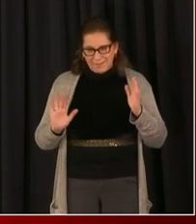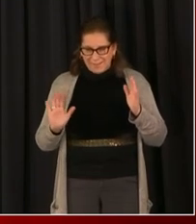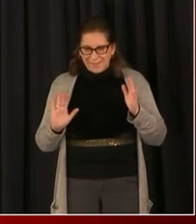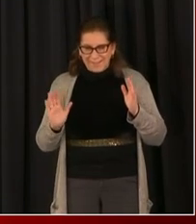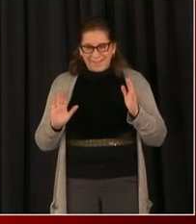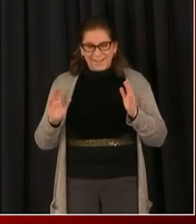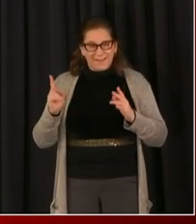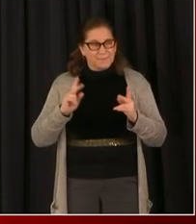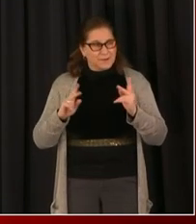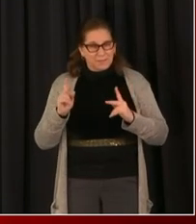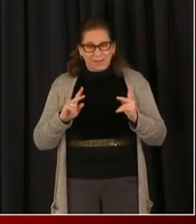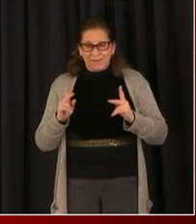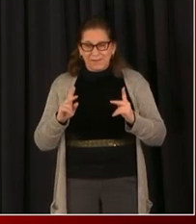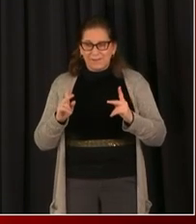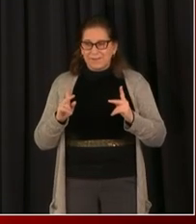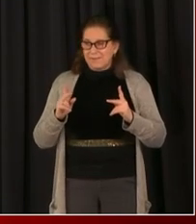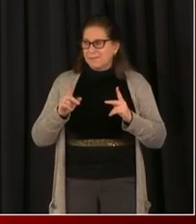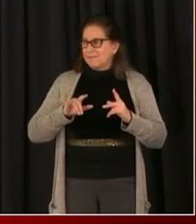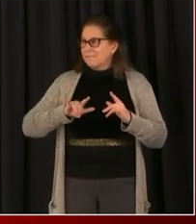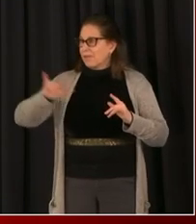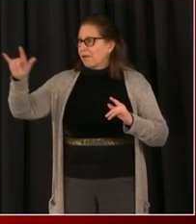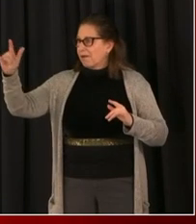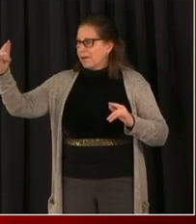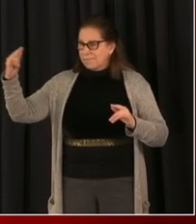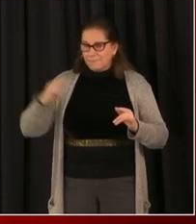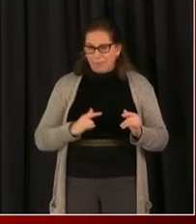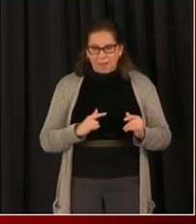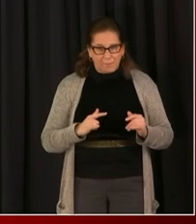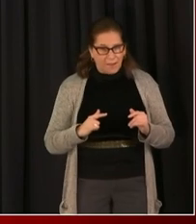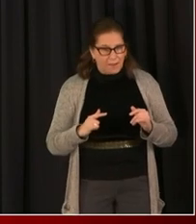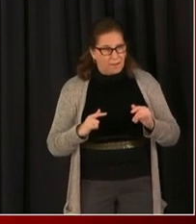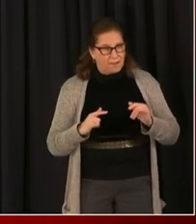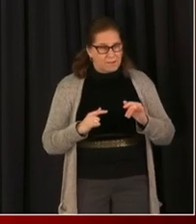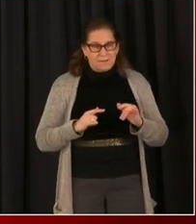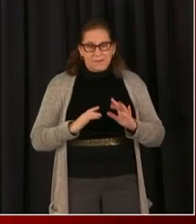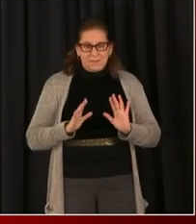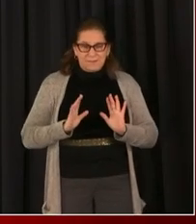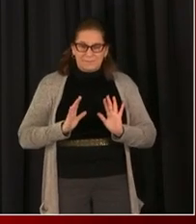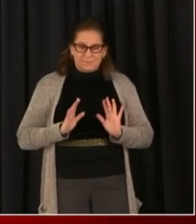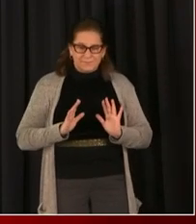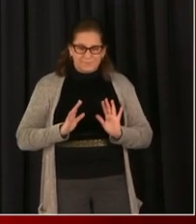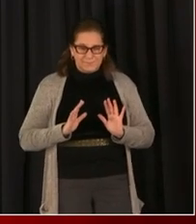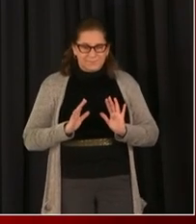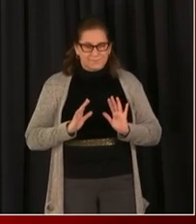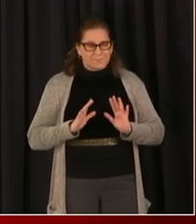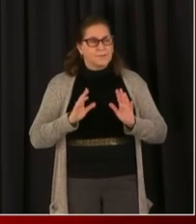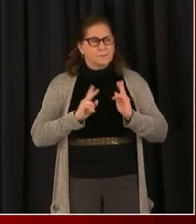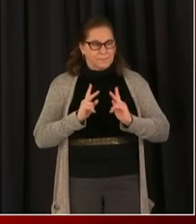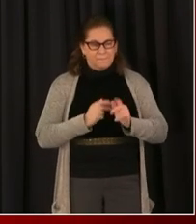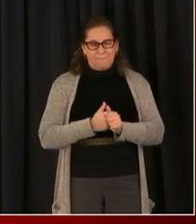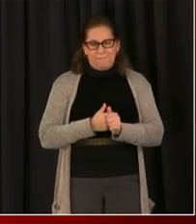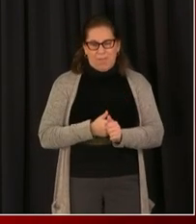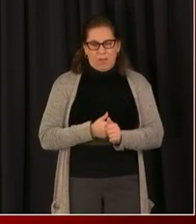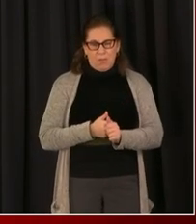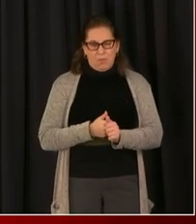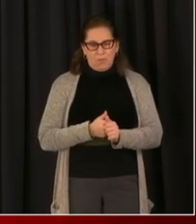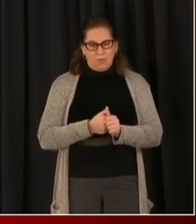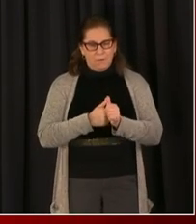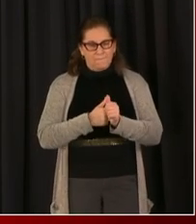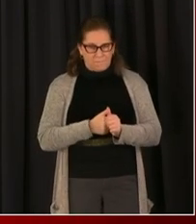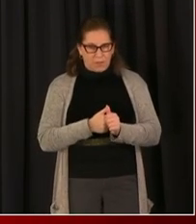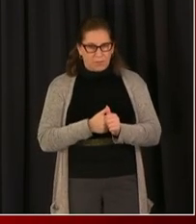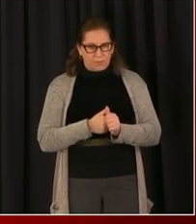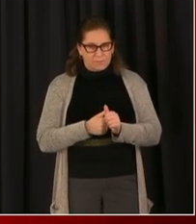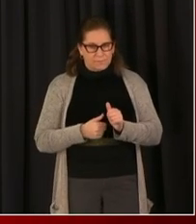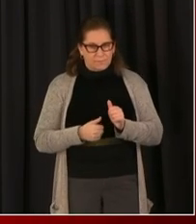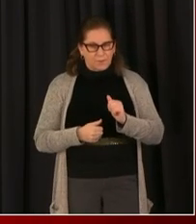household. And I think that's probably, we'll look to, I'm going to ask DC Health to look at the winter guidance again to see